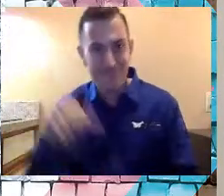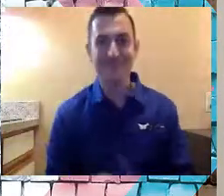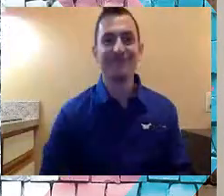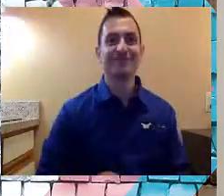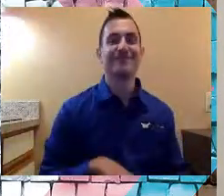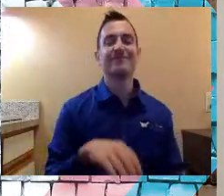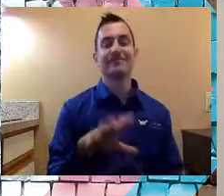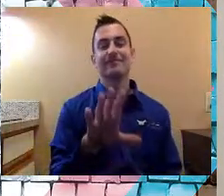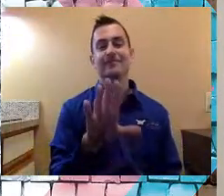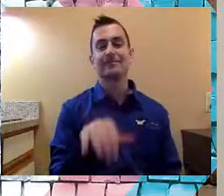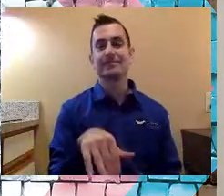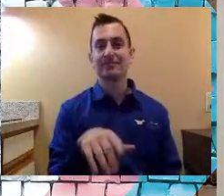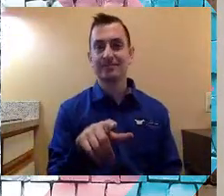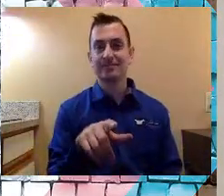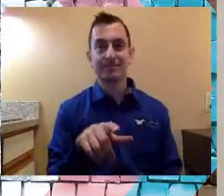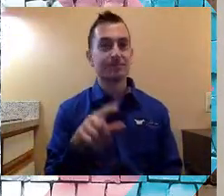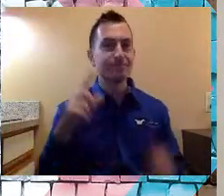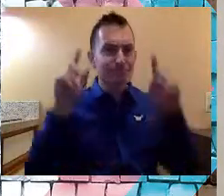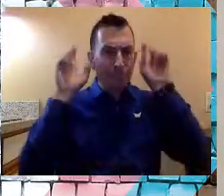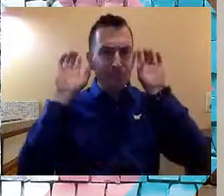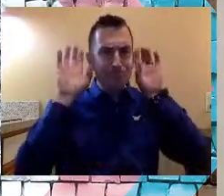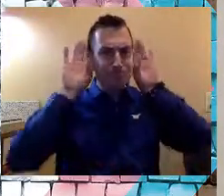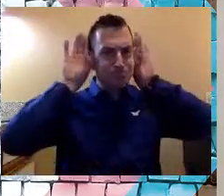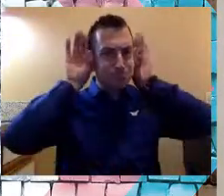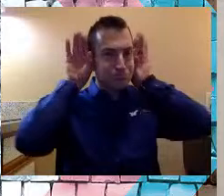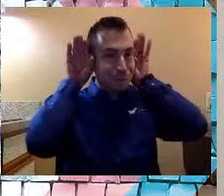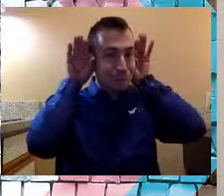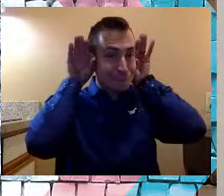It's okay to have big ears.